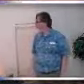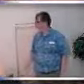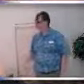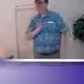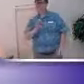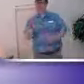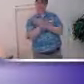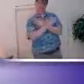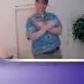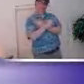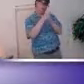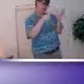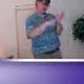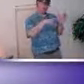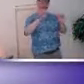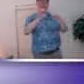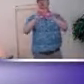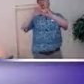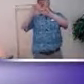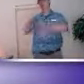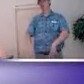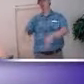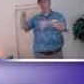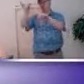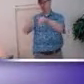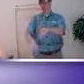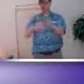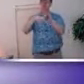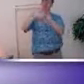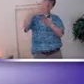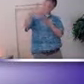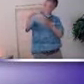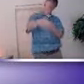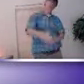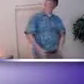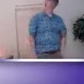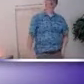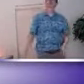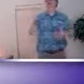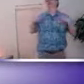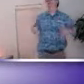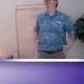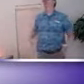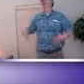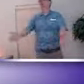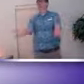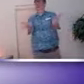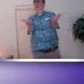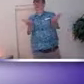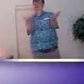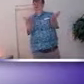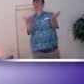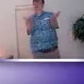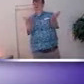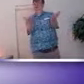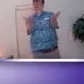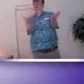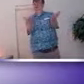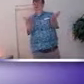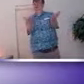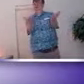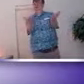this because it really breaks it down really easily. It says, fear brings illusions.